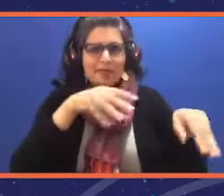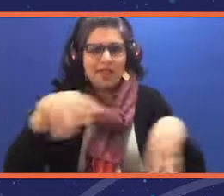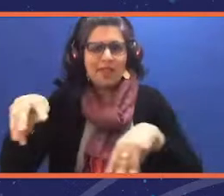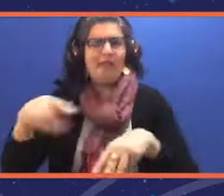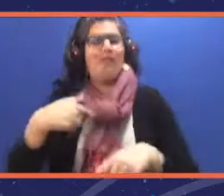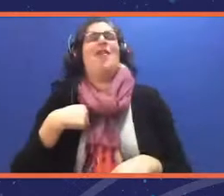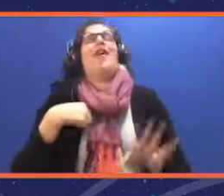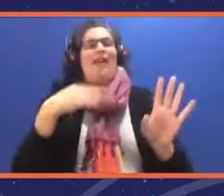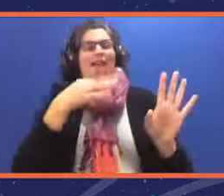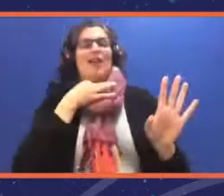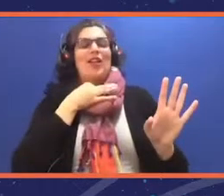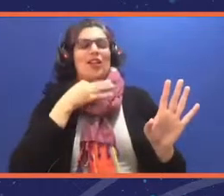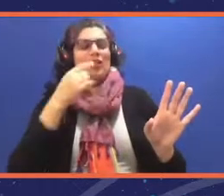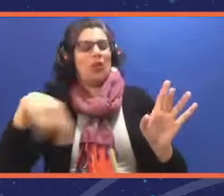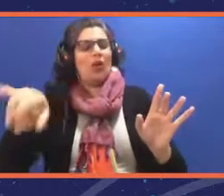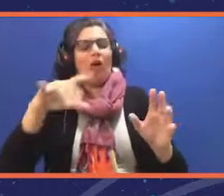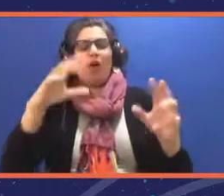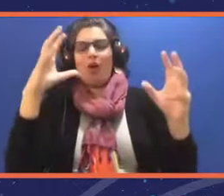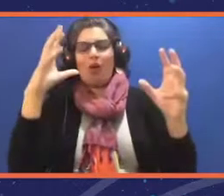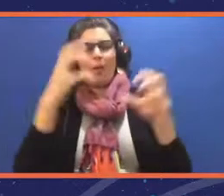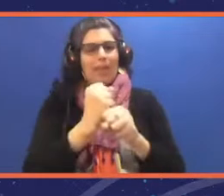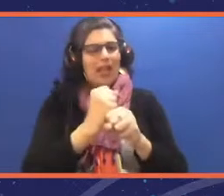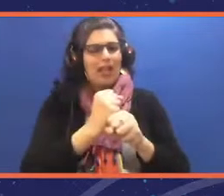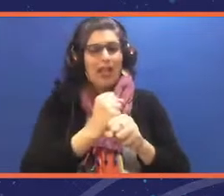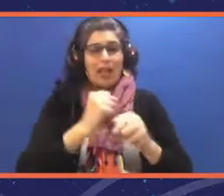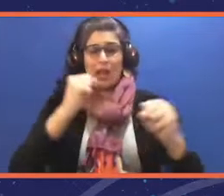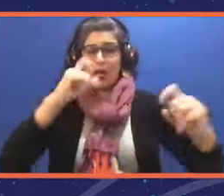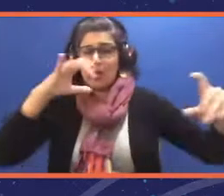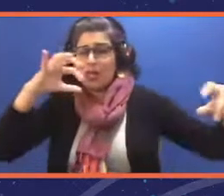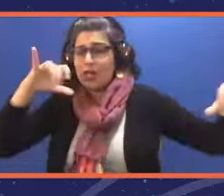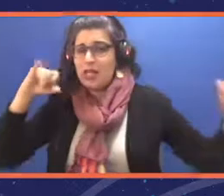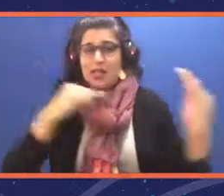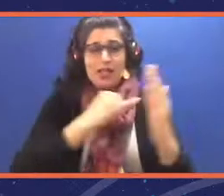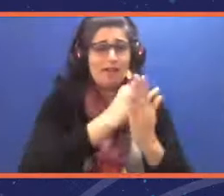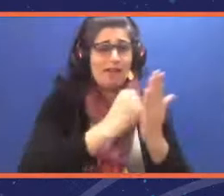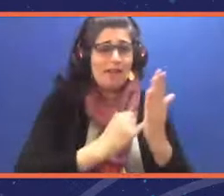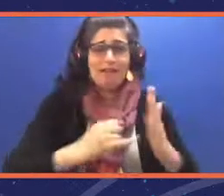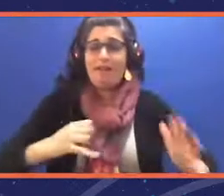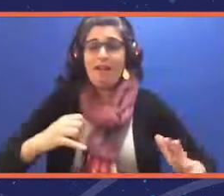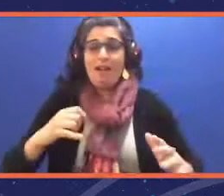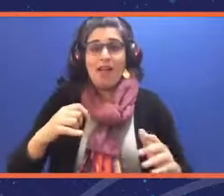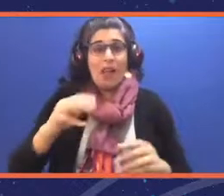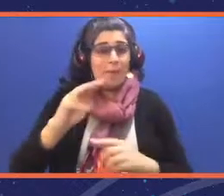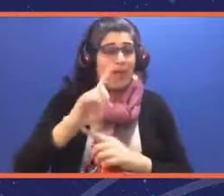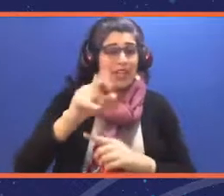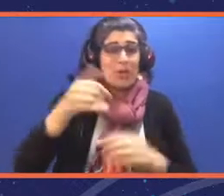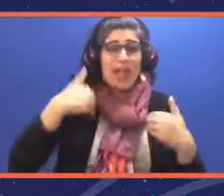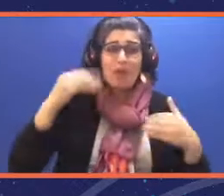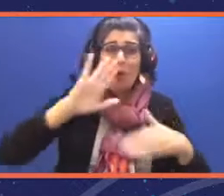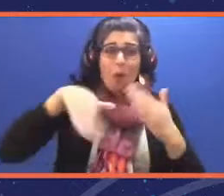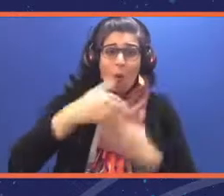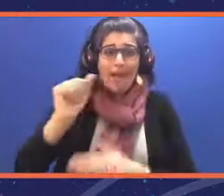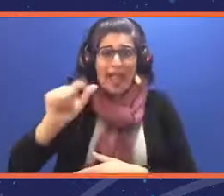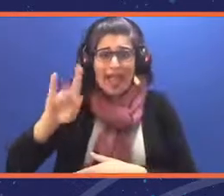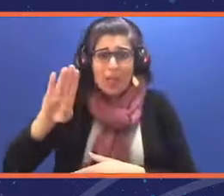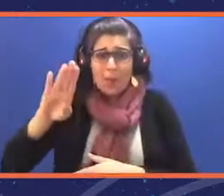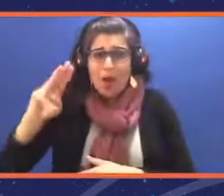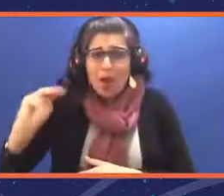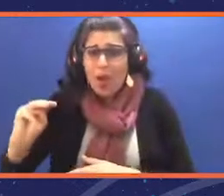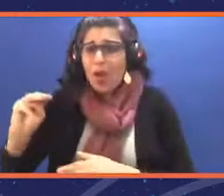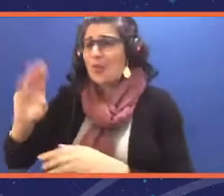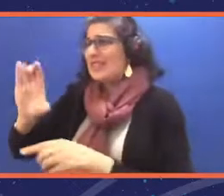I know, Cece, we're going to see your stuff in a couple of weeks. Maddie, you got a whole album coming out. How do you want the world to receive